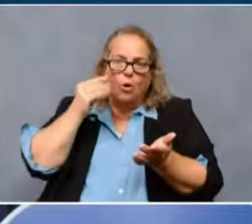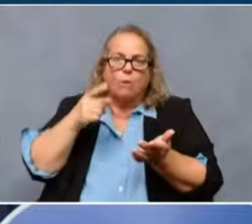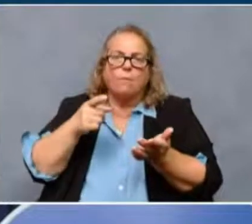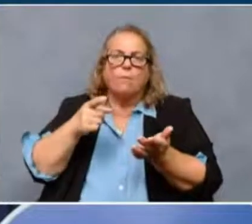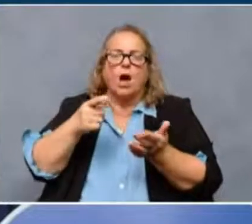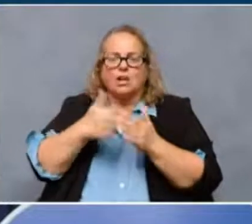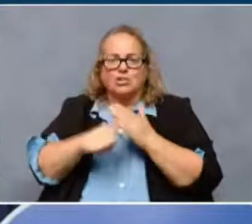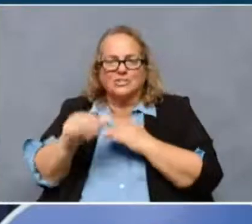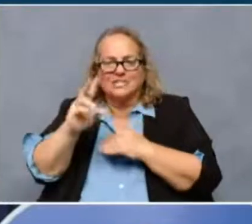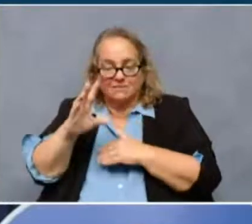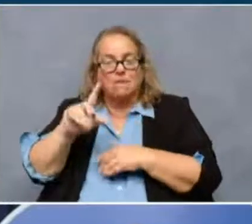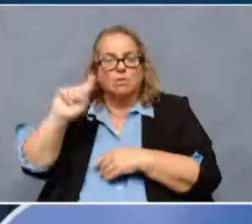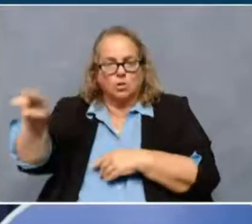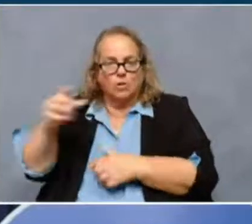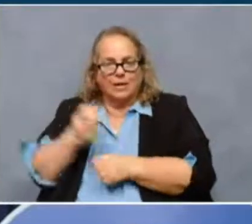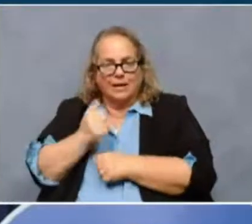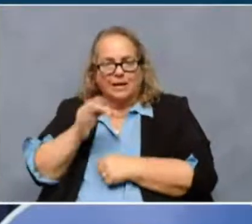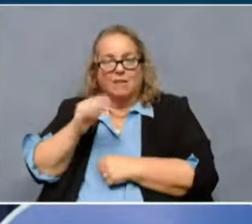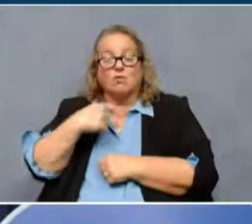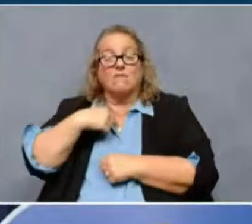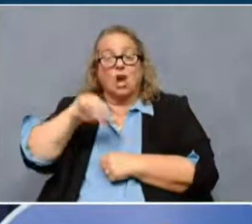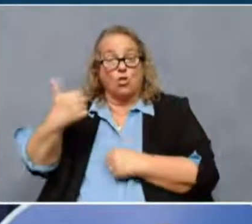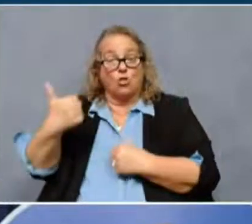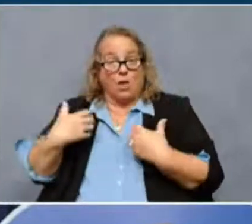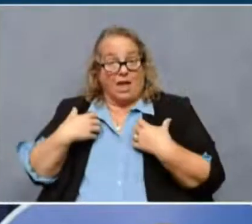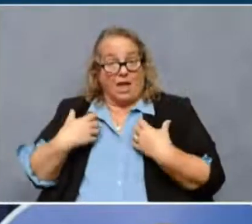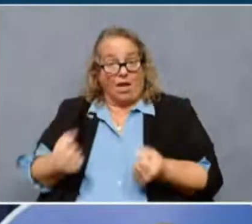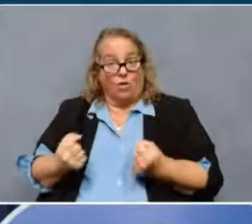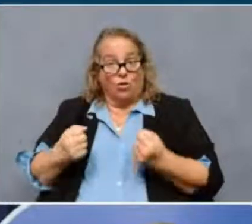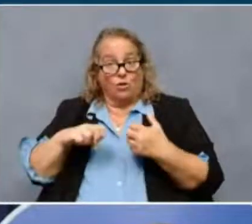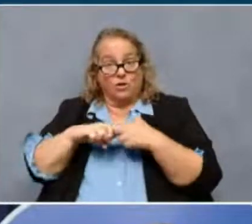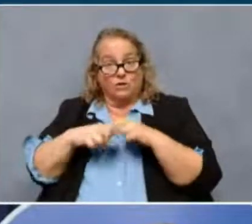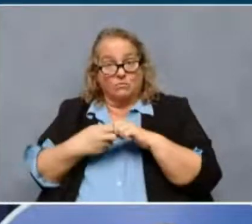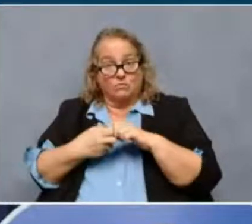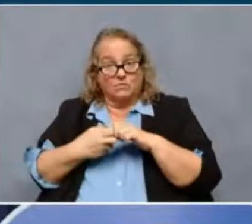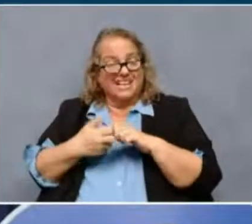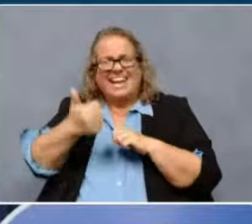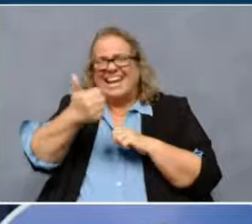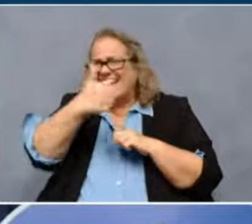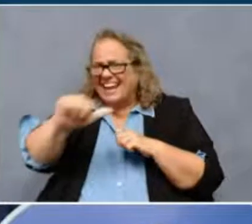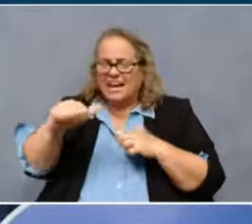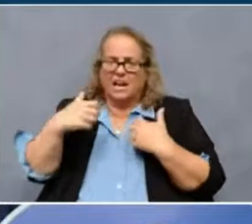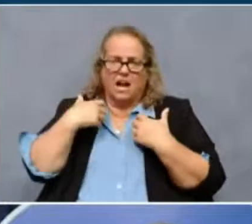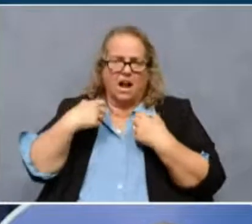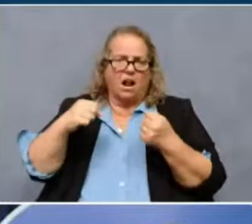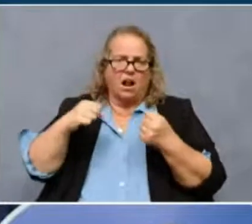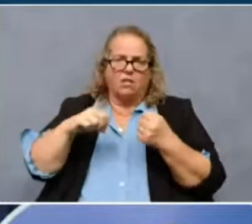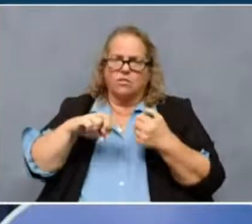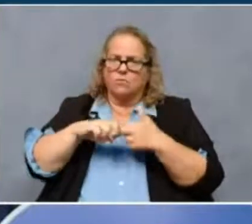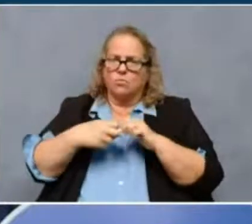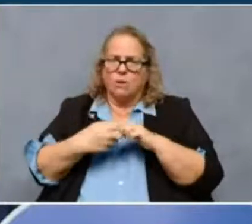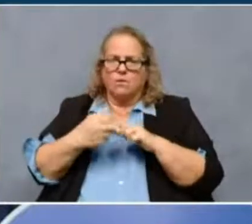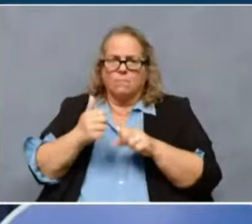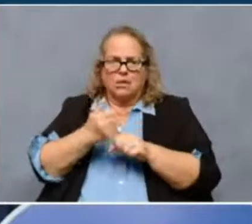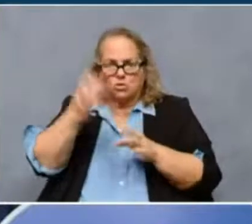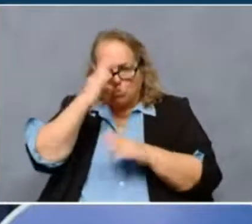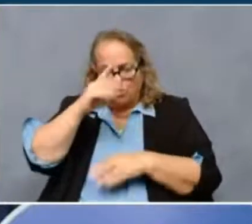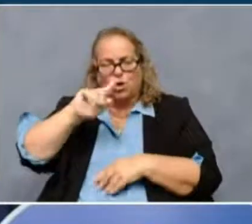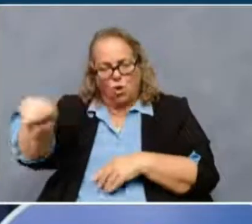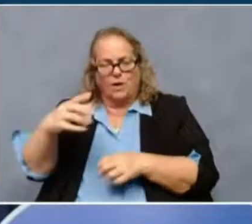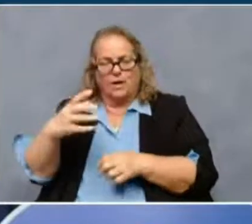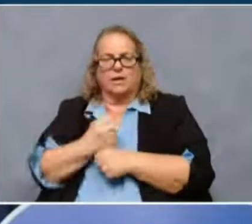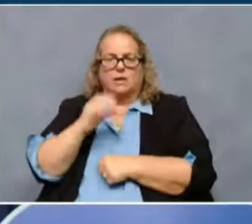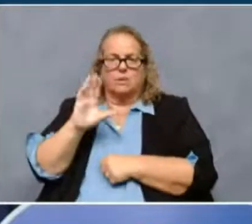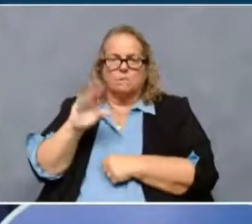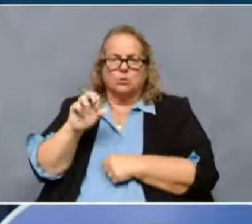have underlying health conditions, and if you got any underlying health condition that makes you worried, go get the booster shot. Or if